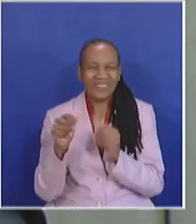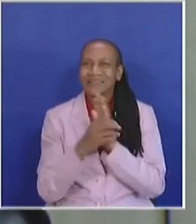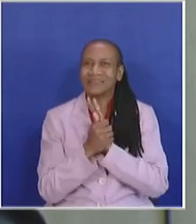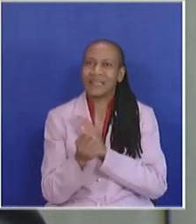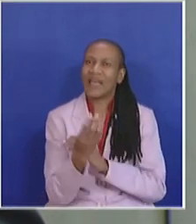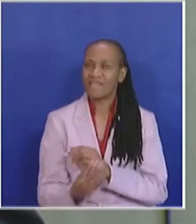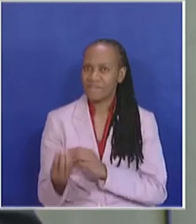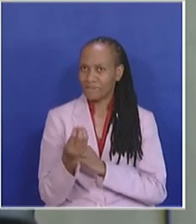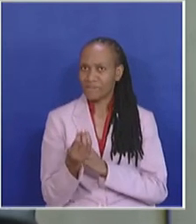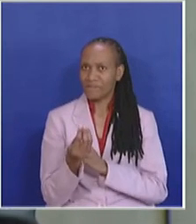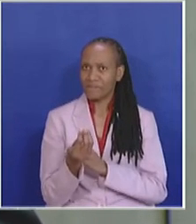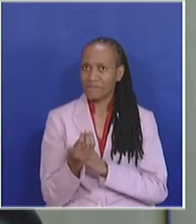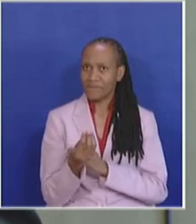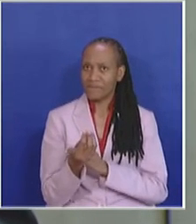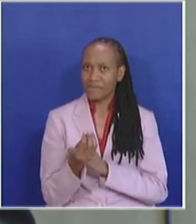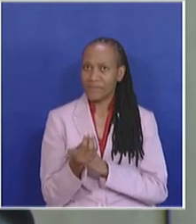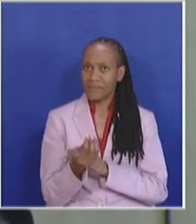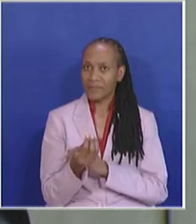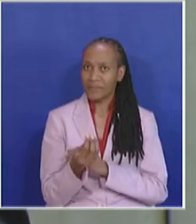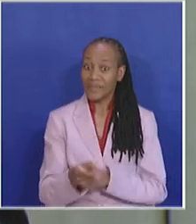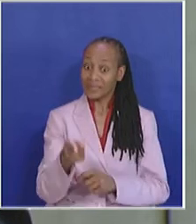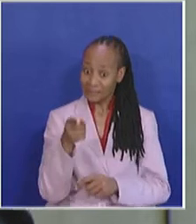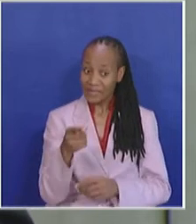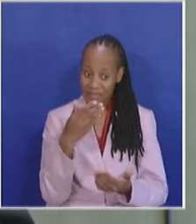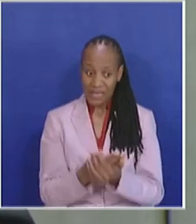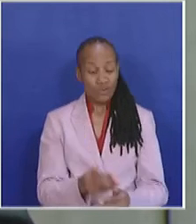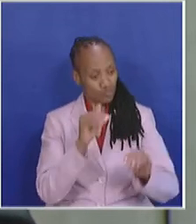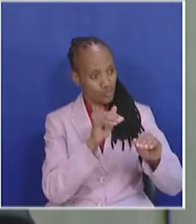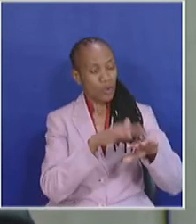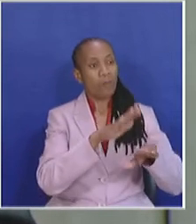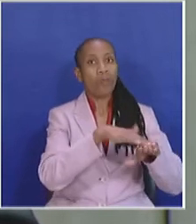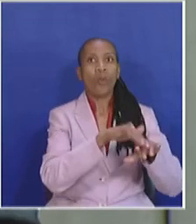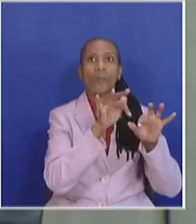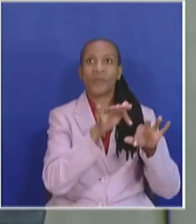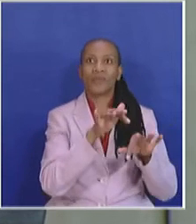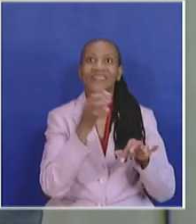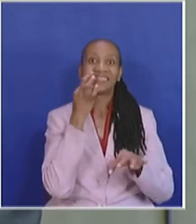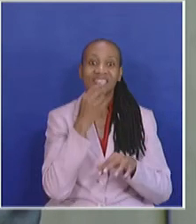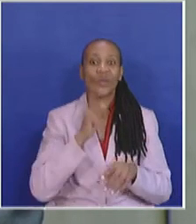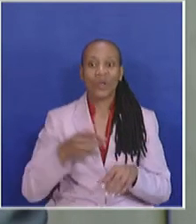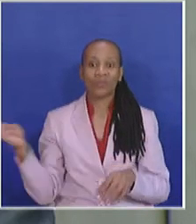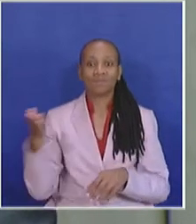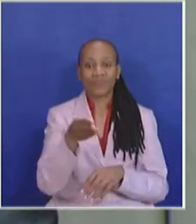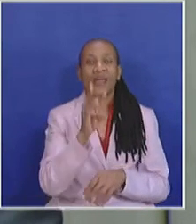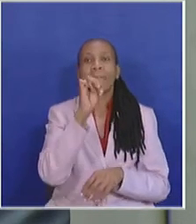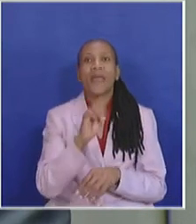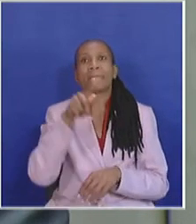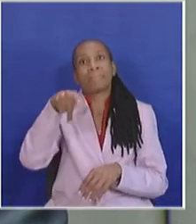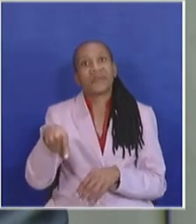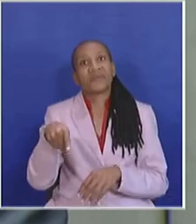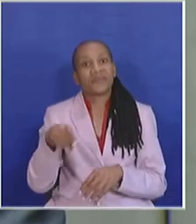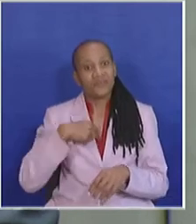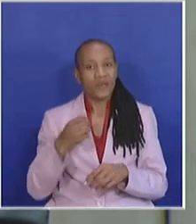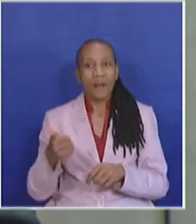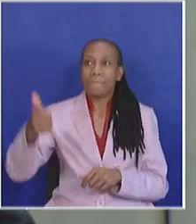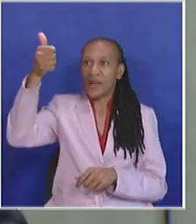in fact, educate people that will be able to say, I'm going to become a member of parliament, and one day I'll become a minister of education,